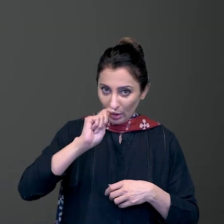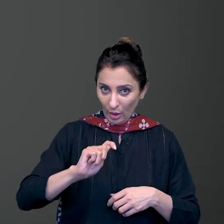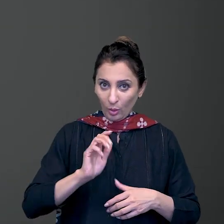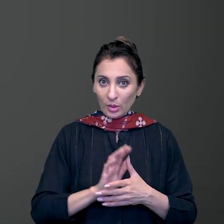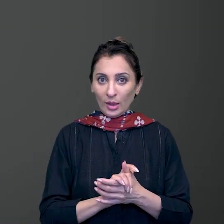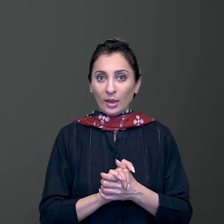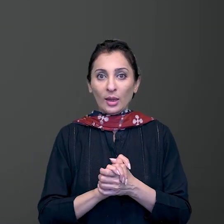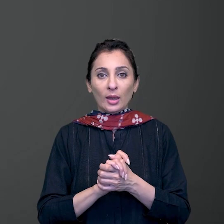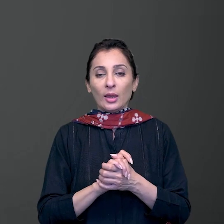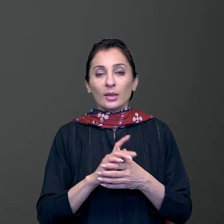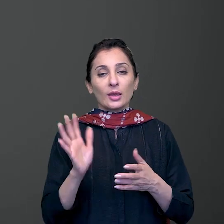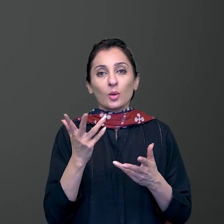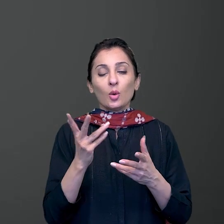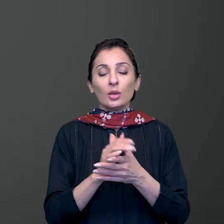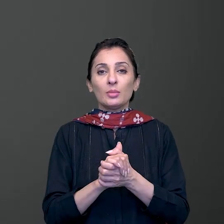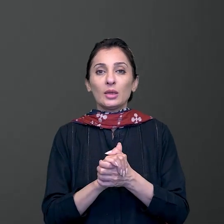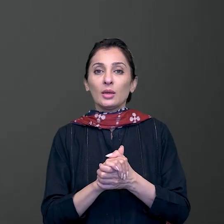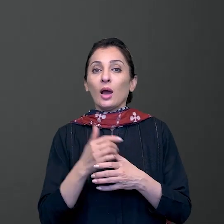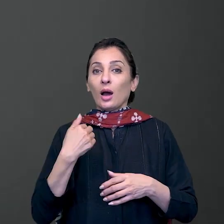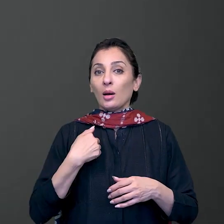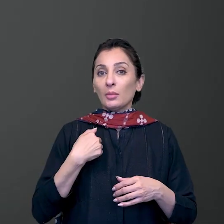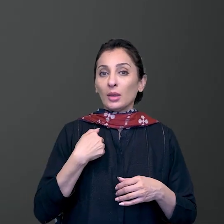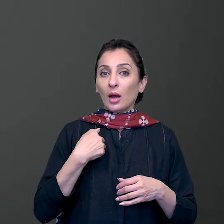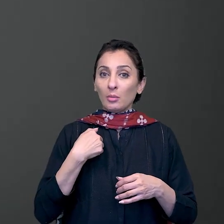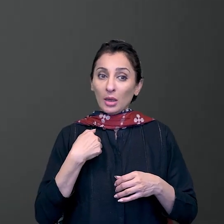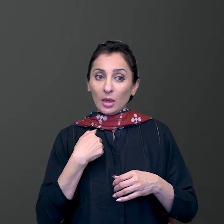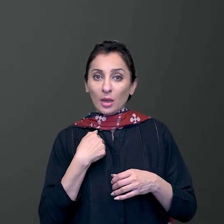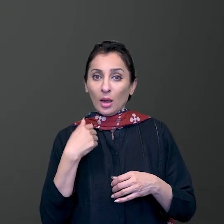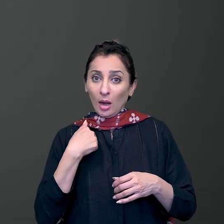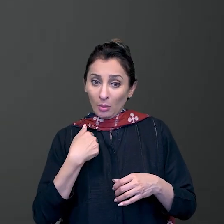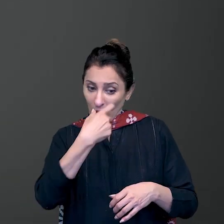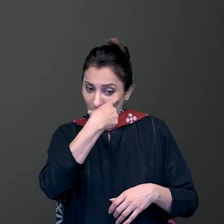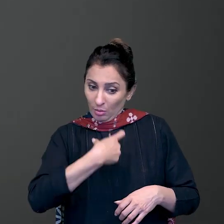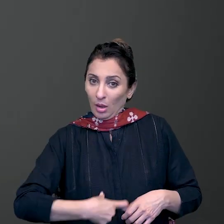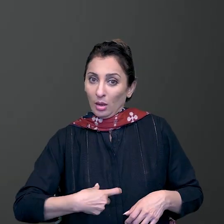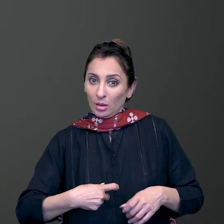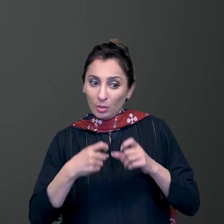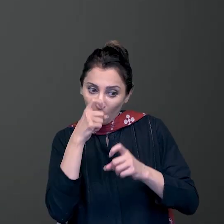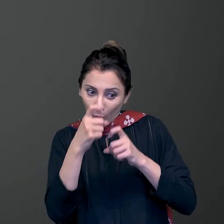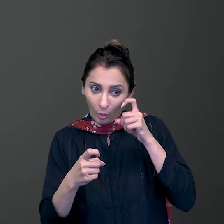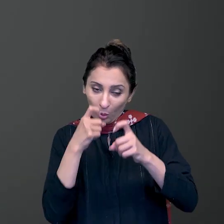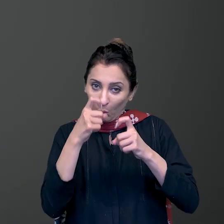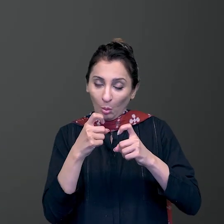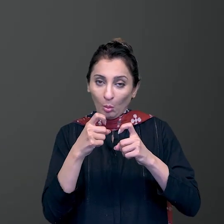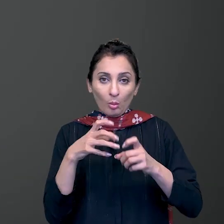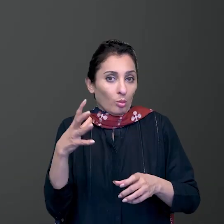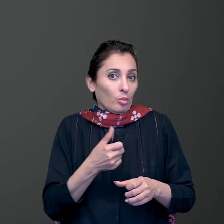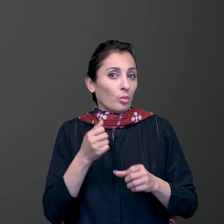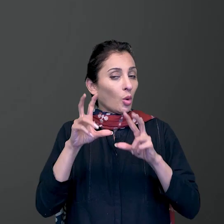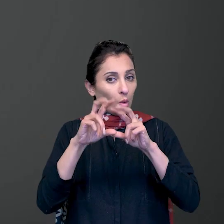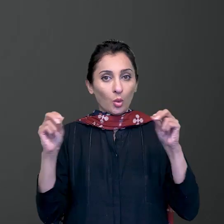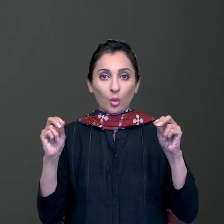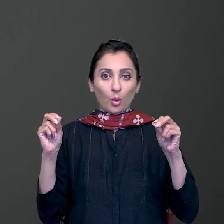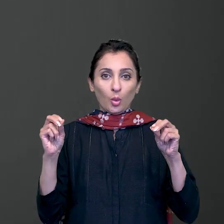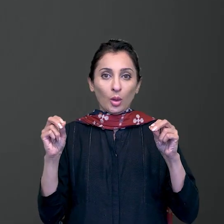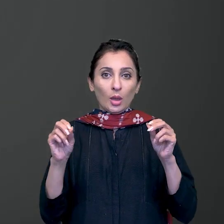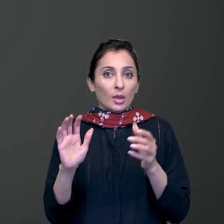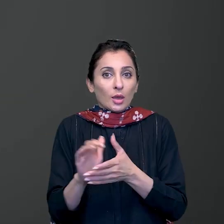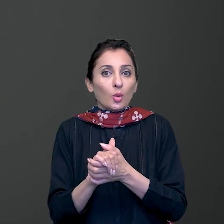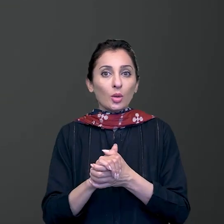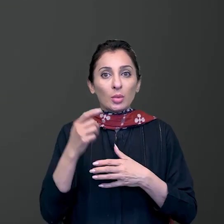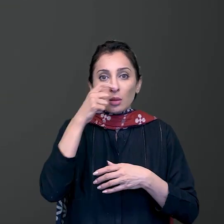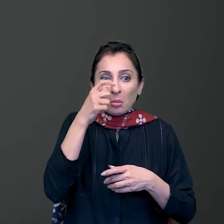and whether governments are allowed morally to have the obligation to spy on us, to spy on our cell phones